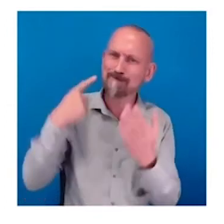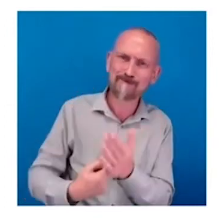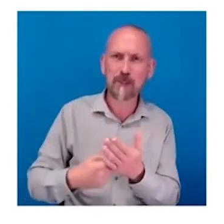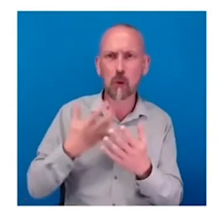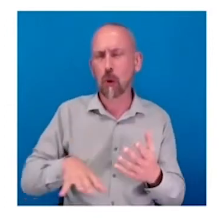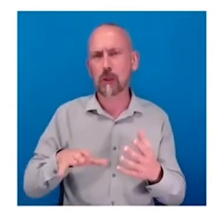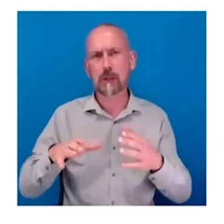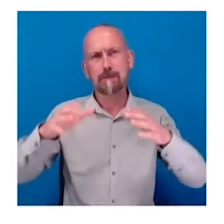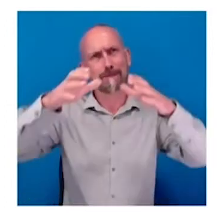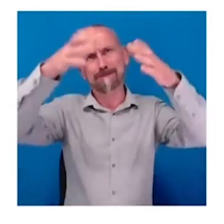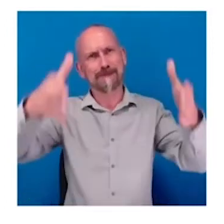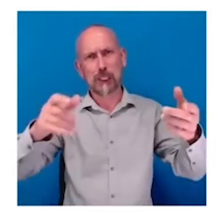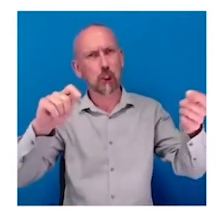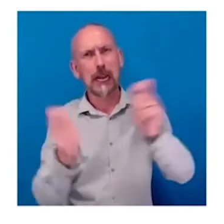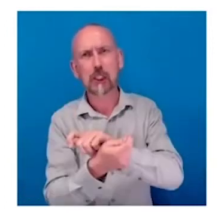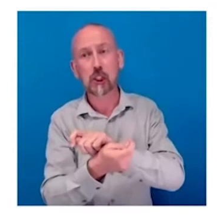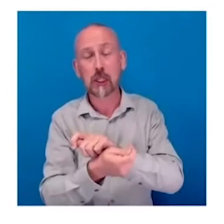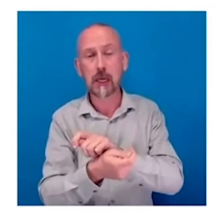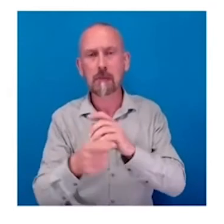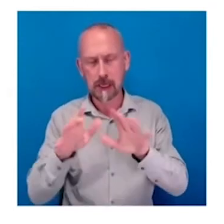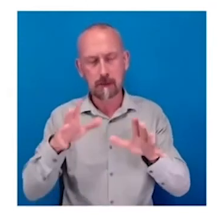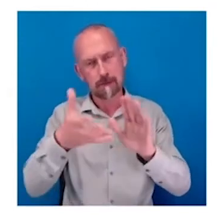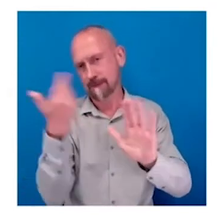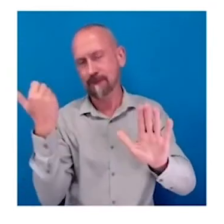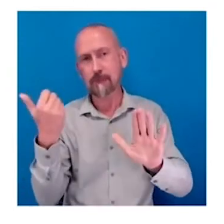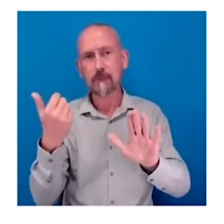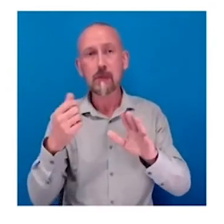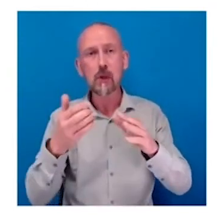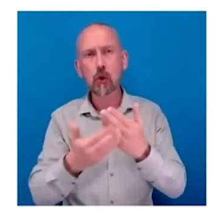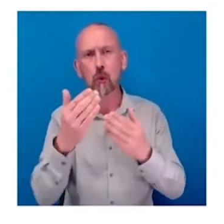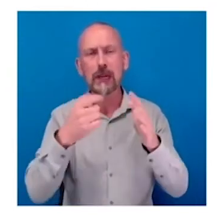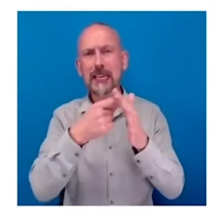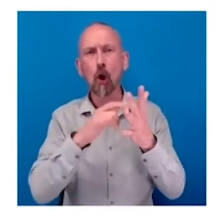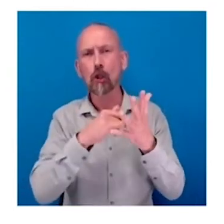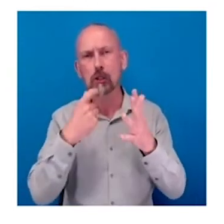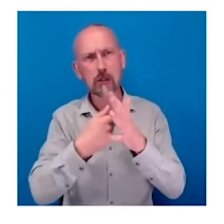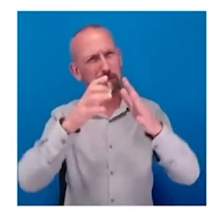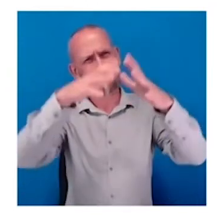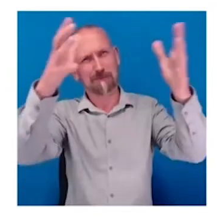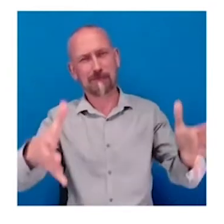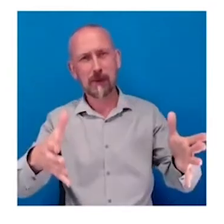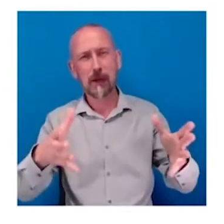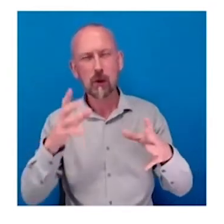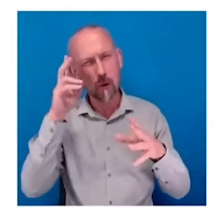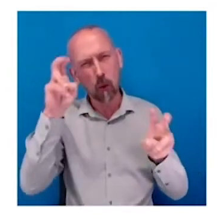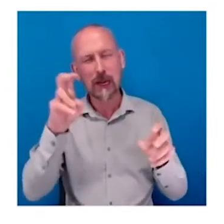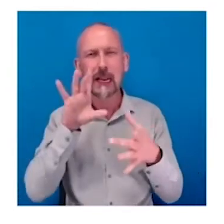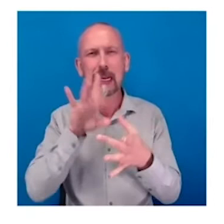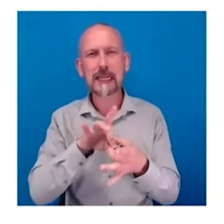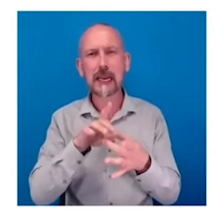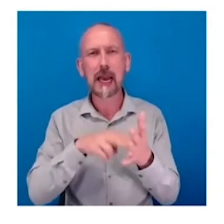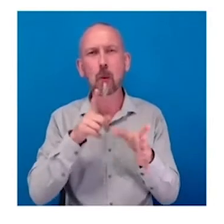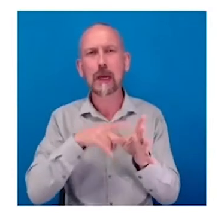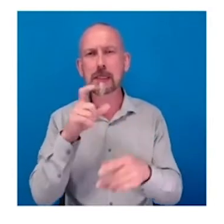NYC. And this kiosk, we, Mayor's Office of People with Disabilities, were part of this whole request for proposal